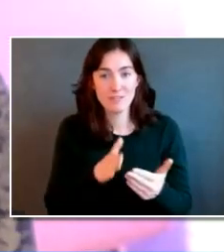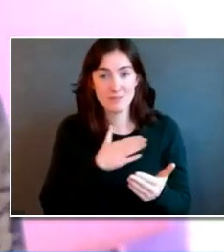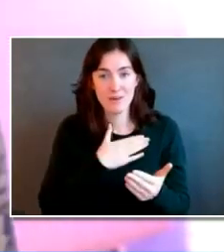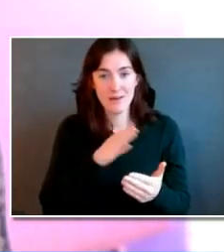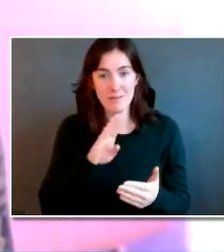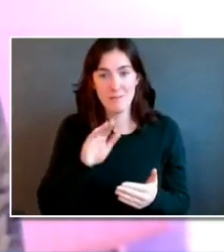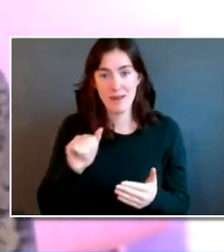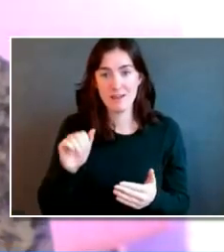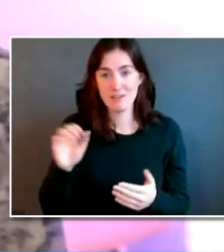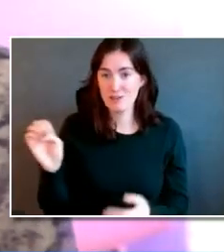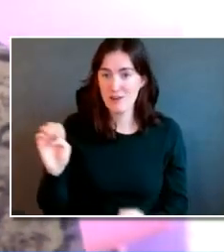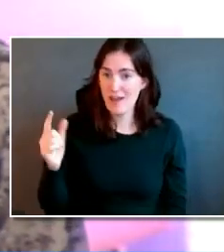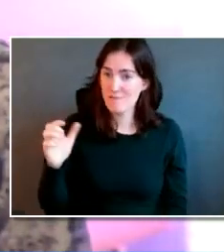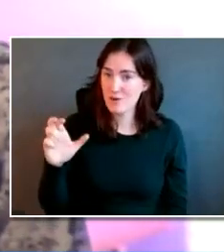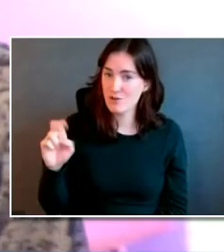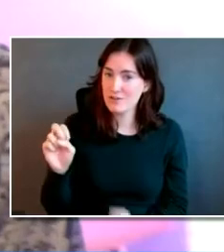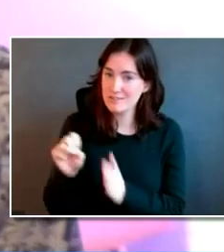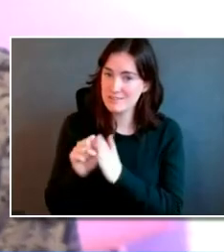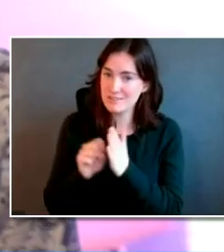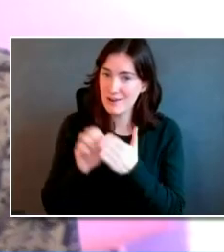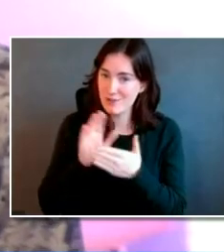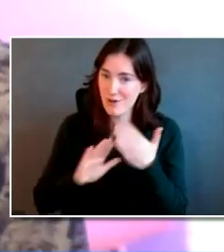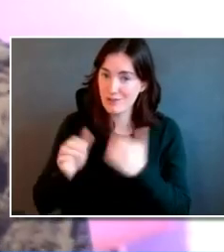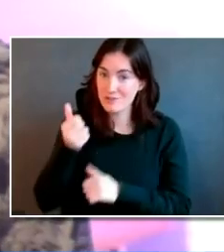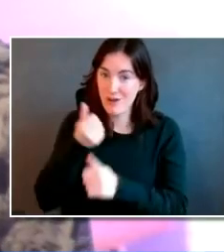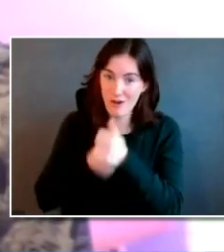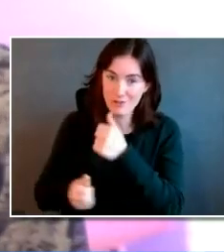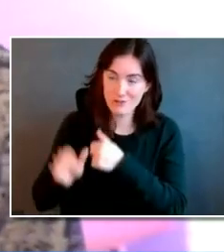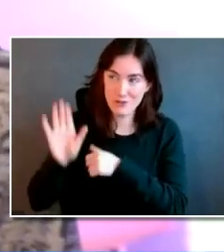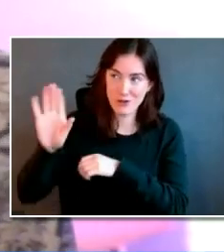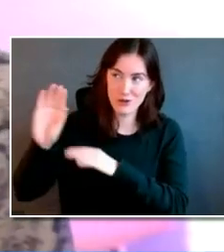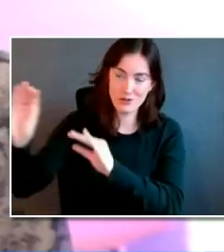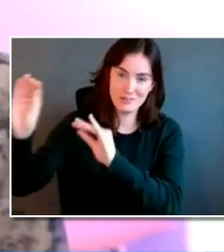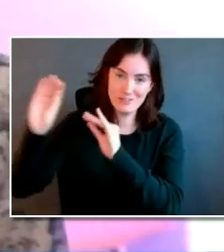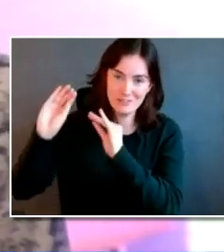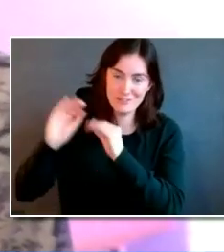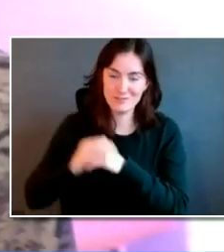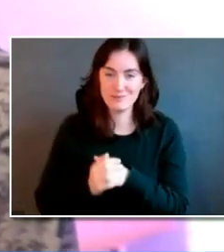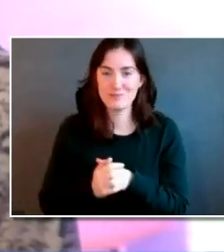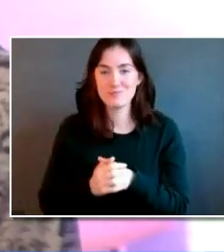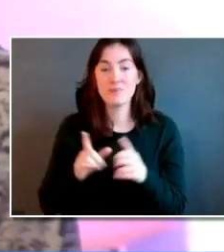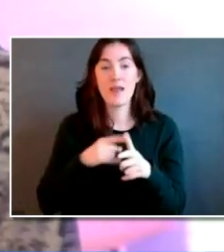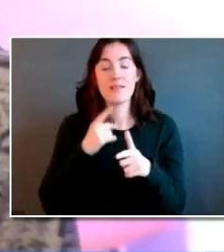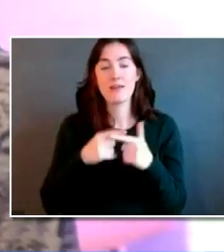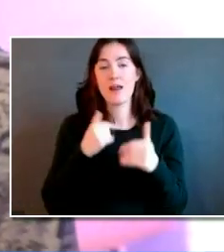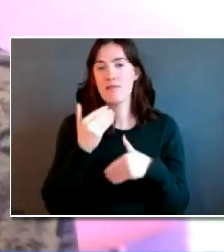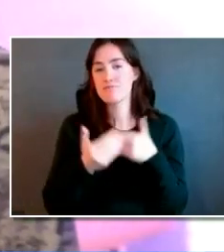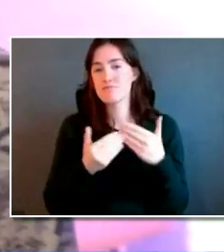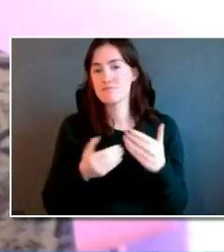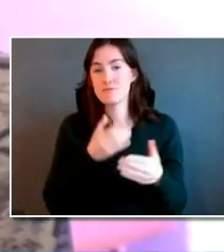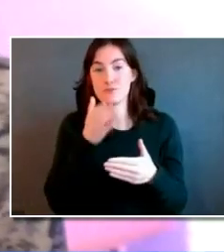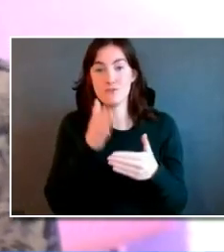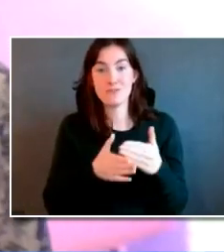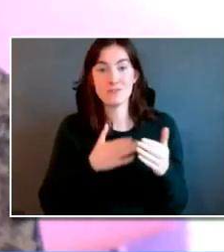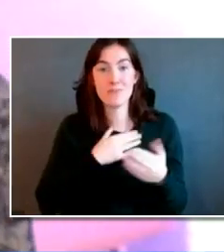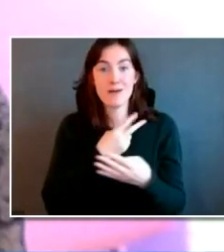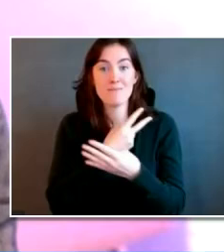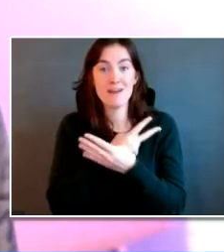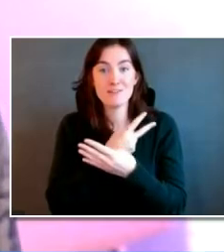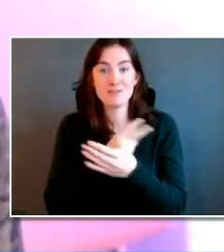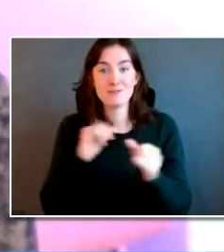State College under Maxine's tutelage, and then went on to finish my master's too. Thanks to